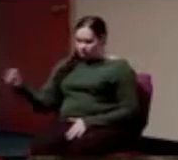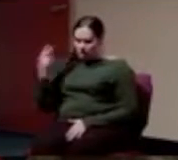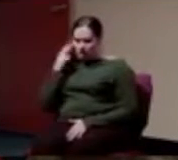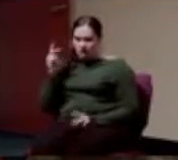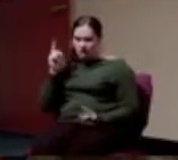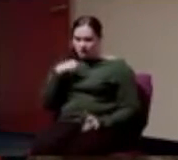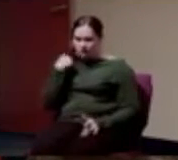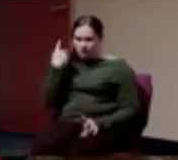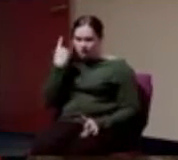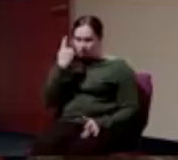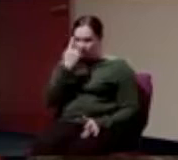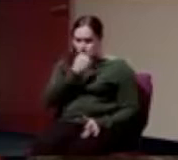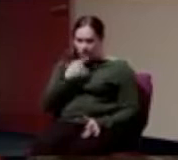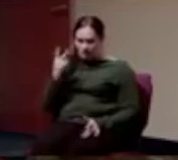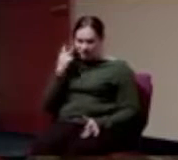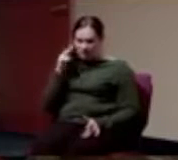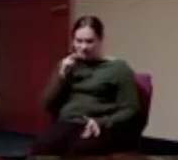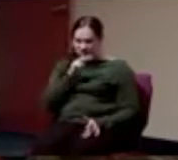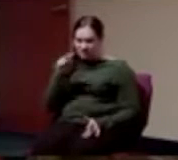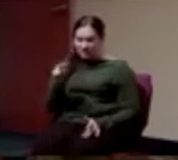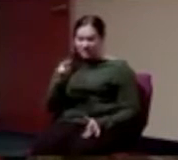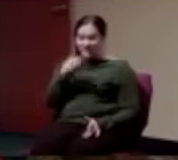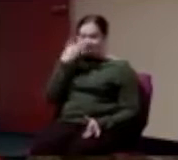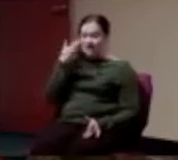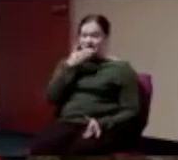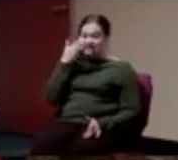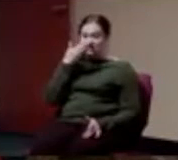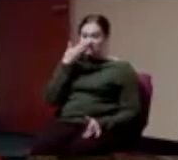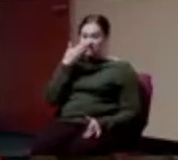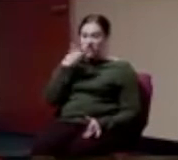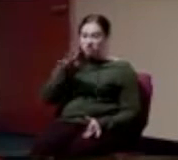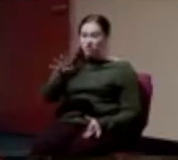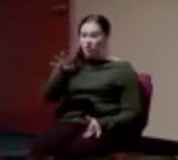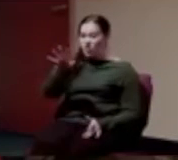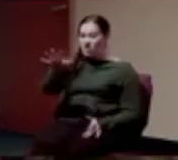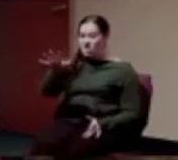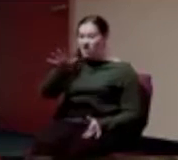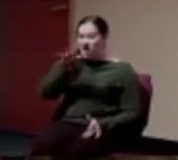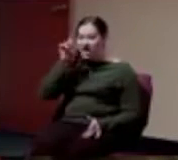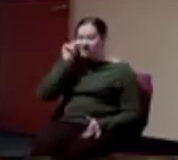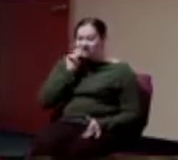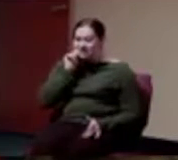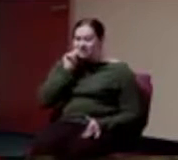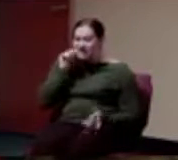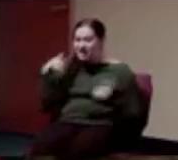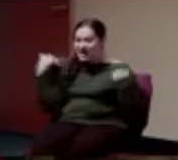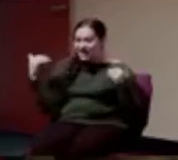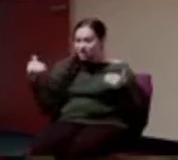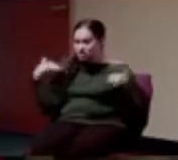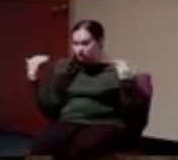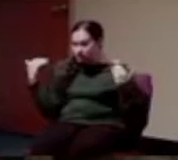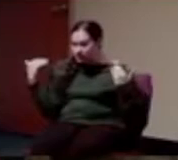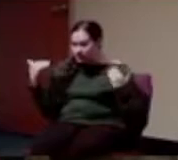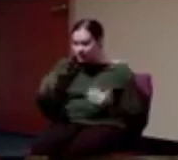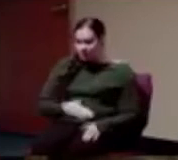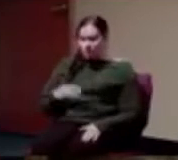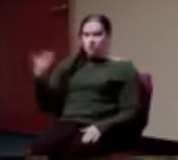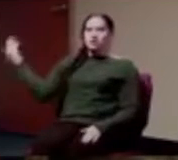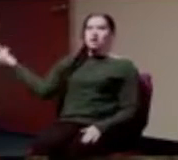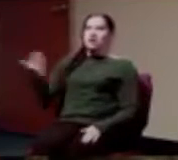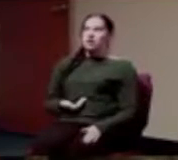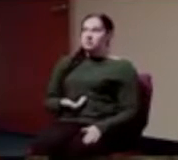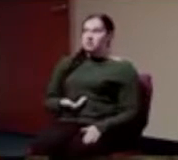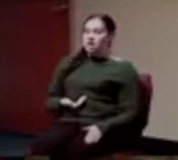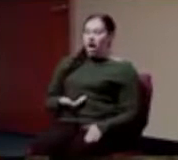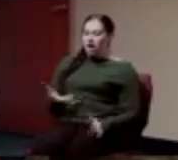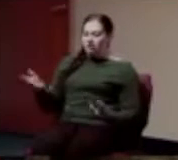when she opens the doors and she sees and smells 45 teenagers in front of her. So upset. She was irate the moment